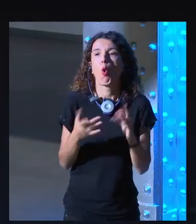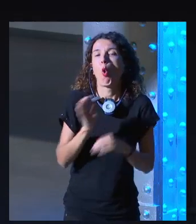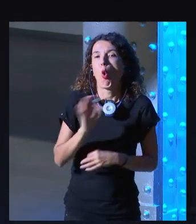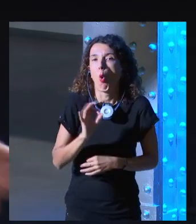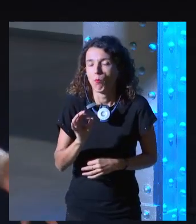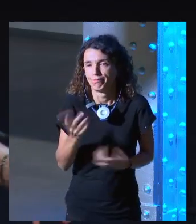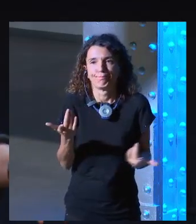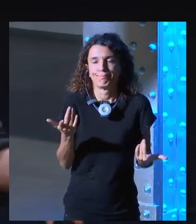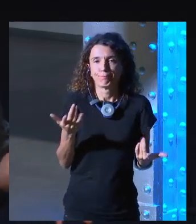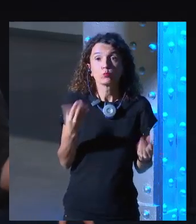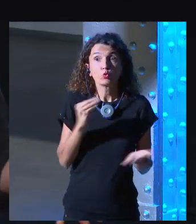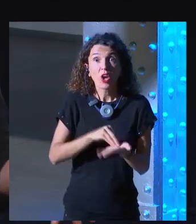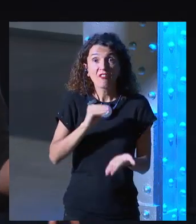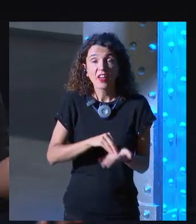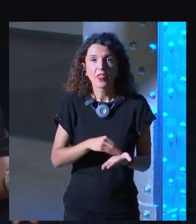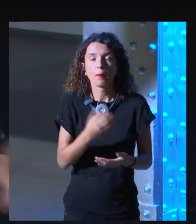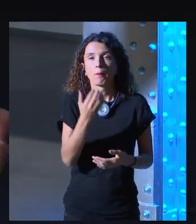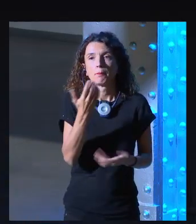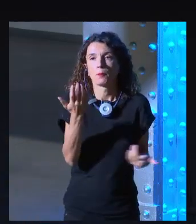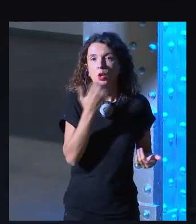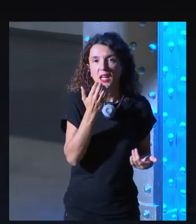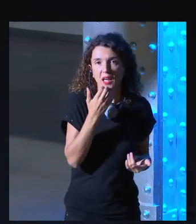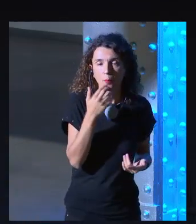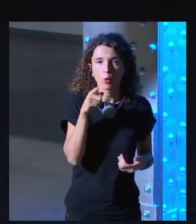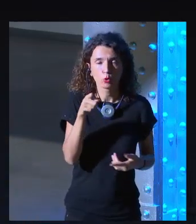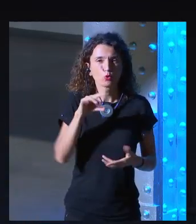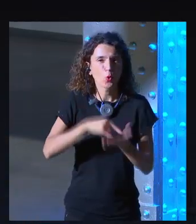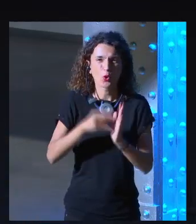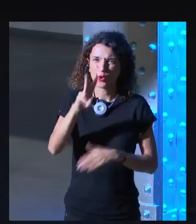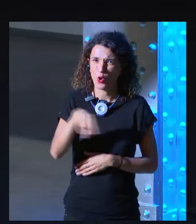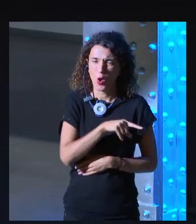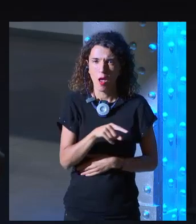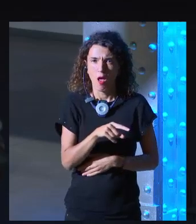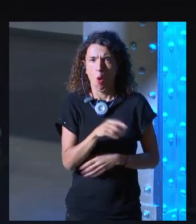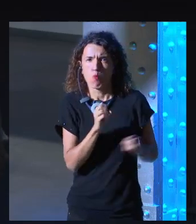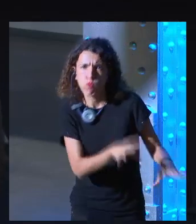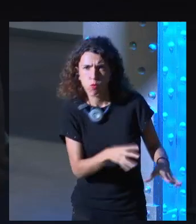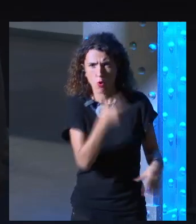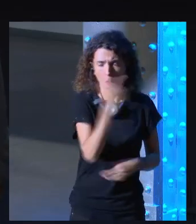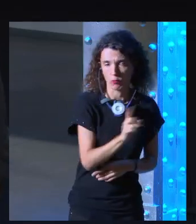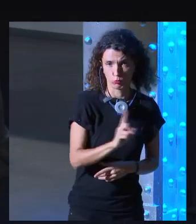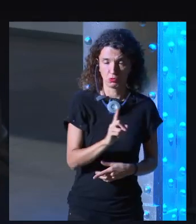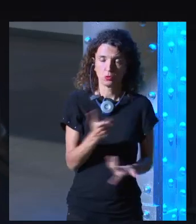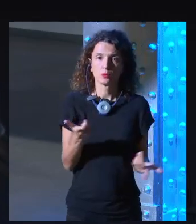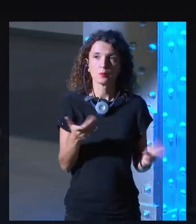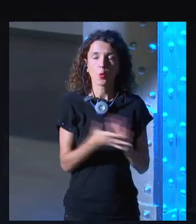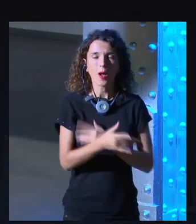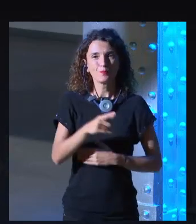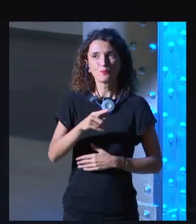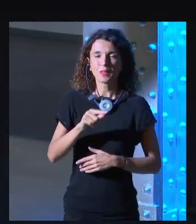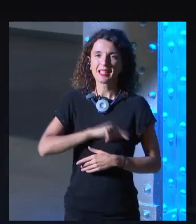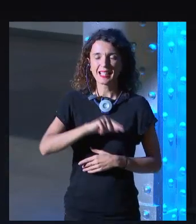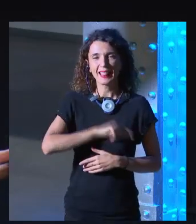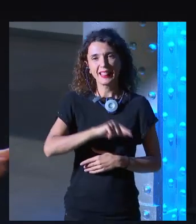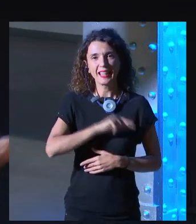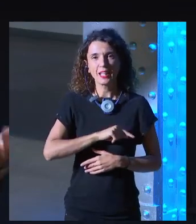help you divide up your day. It just doesn't work like that, because it's that sense of play and immersion